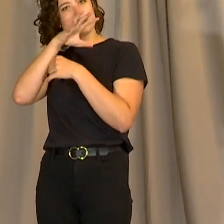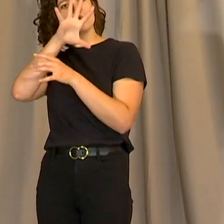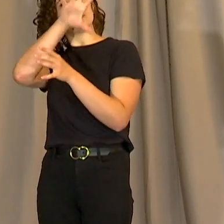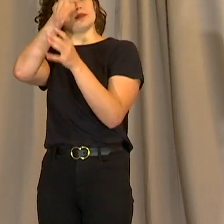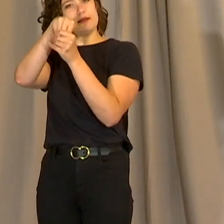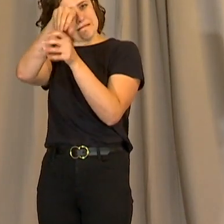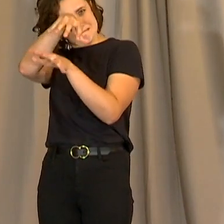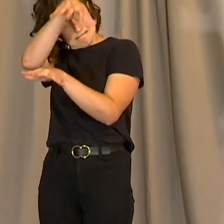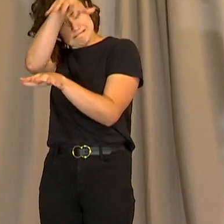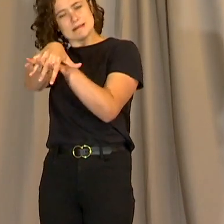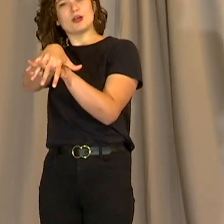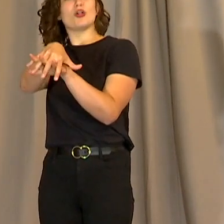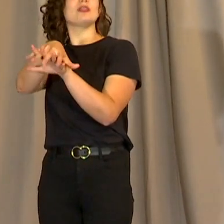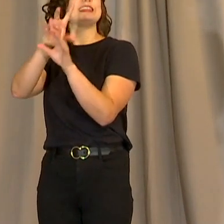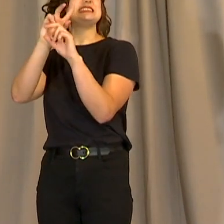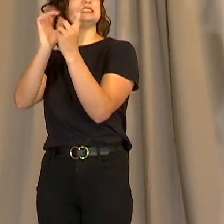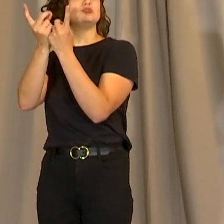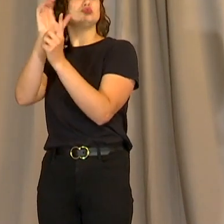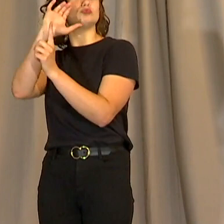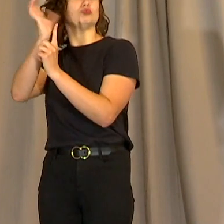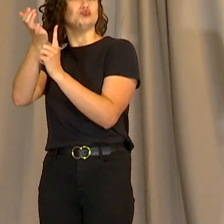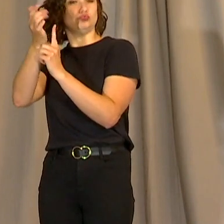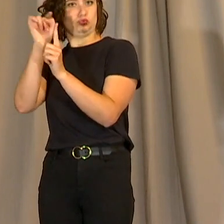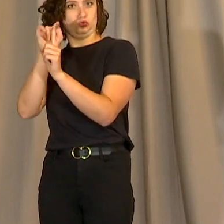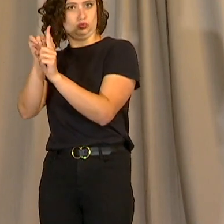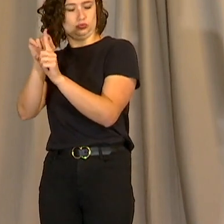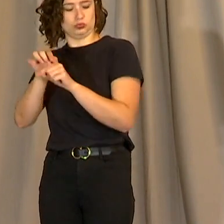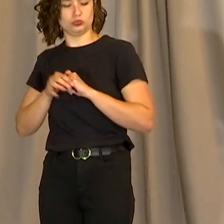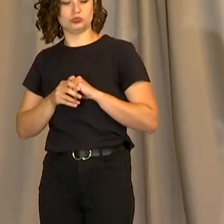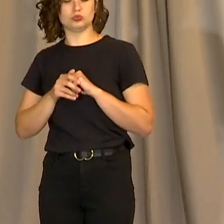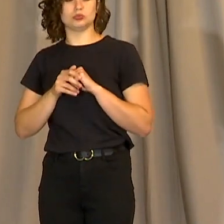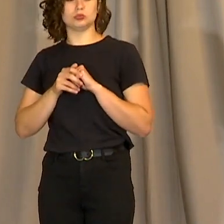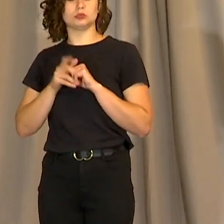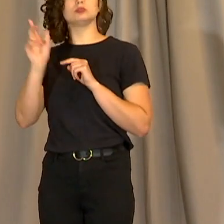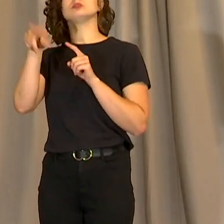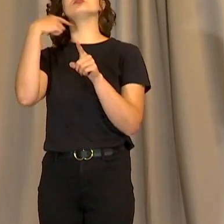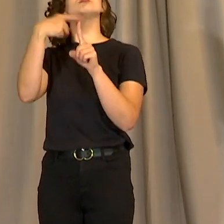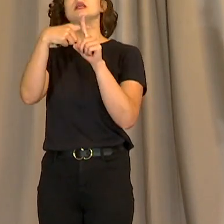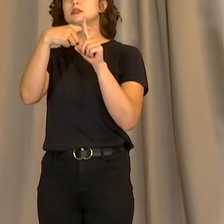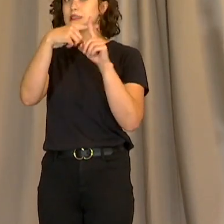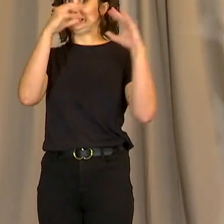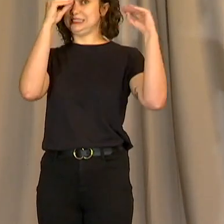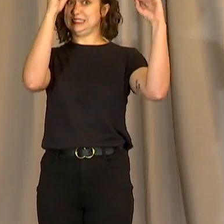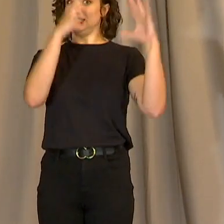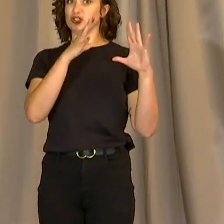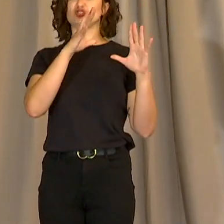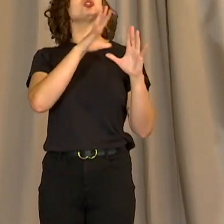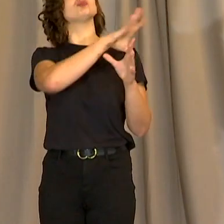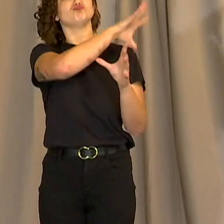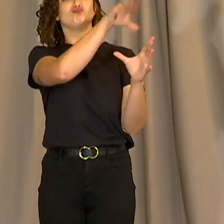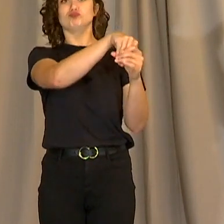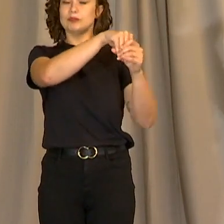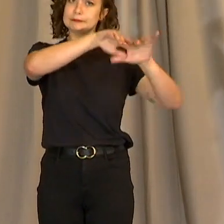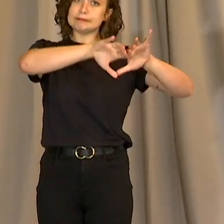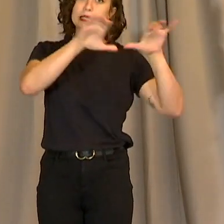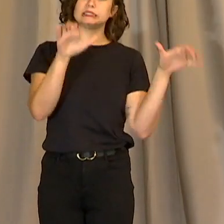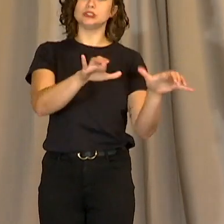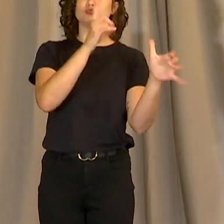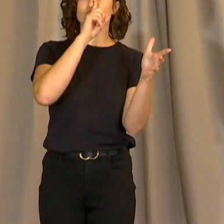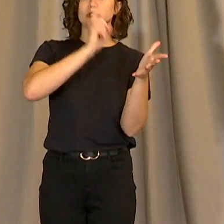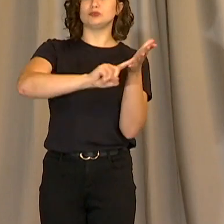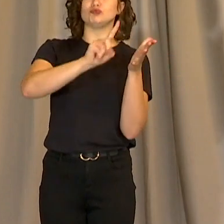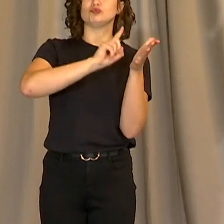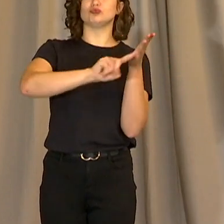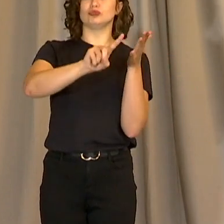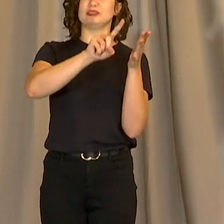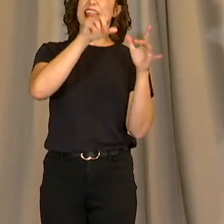Then having teachers work together on teachers' action research that really goes about